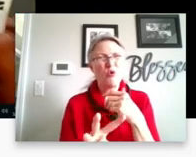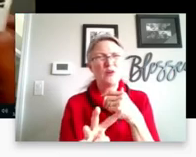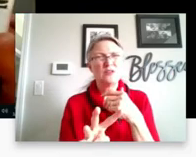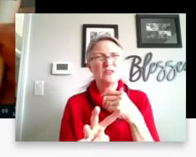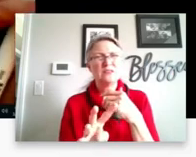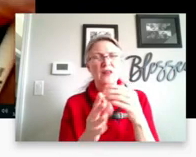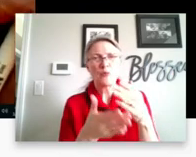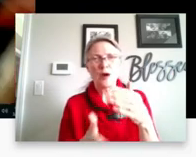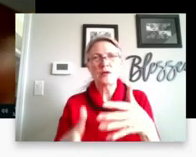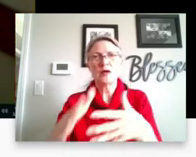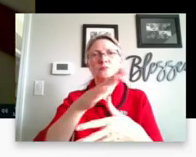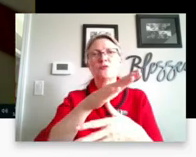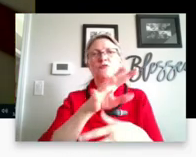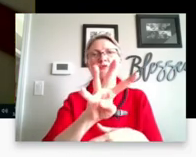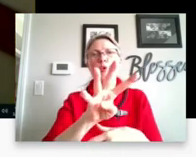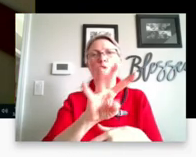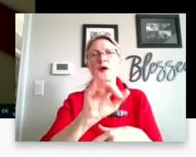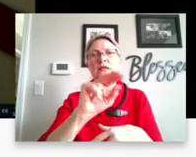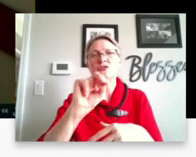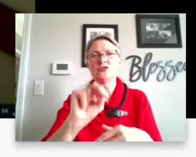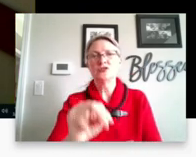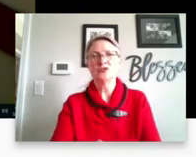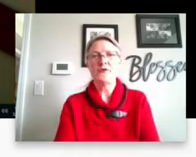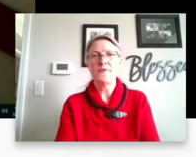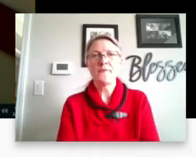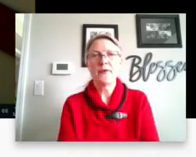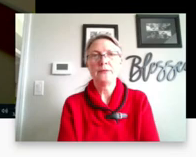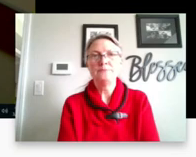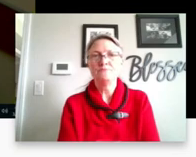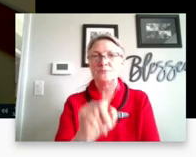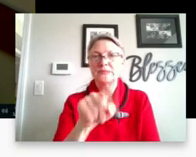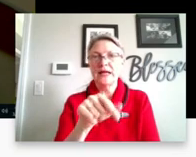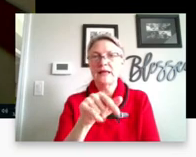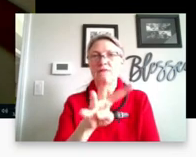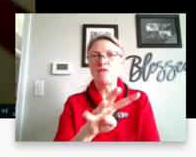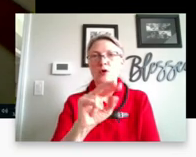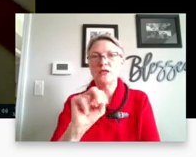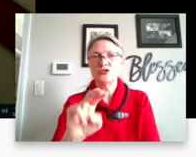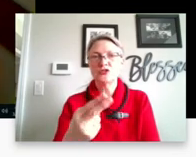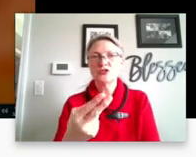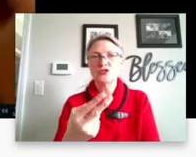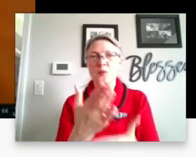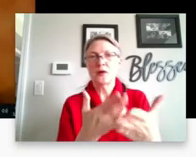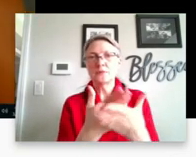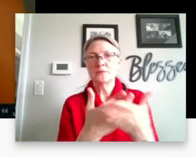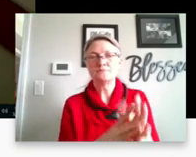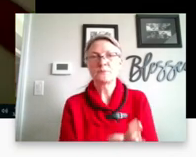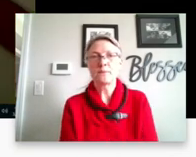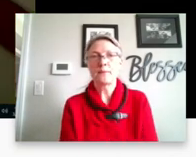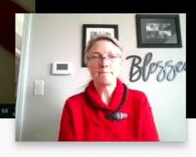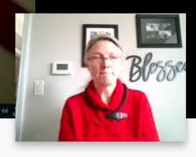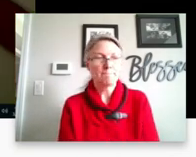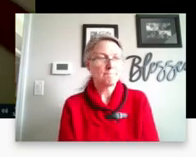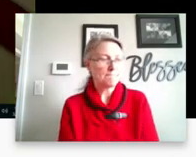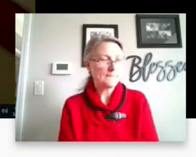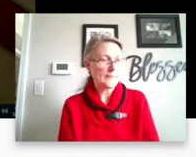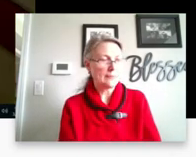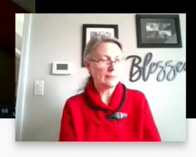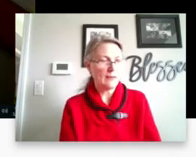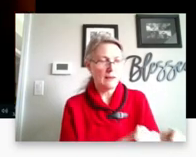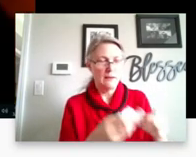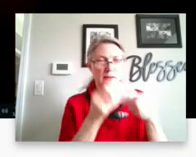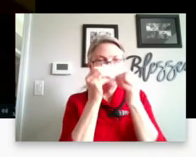would round up to 4 inches. So I'll make a tally in the 4 inches section of my T-chart. This piece is done, so I'm going to